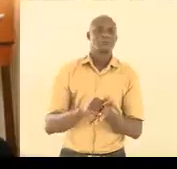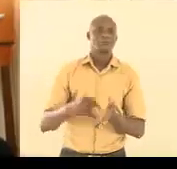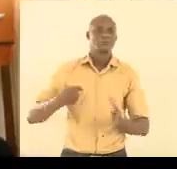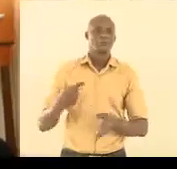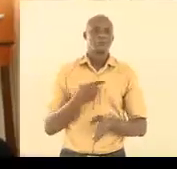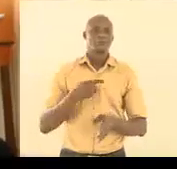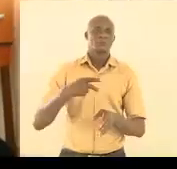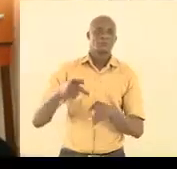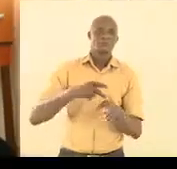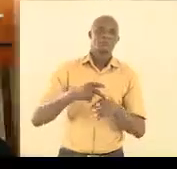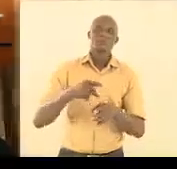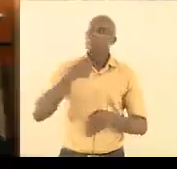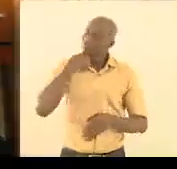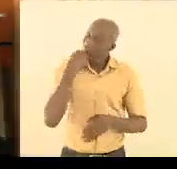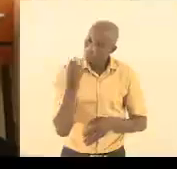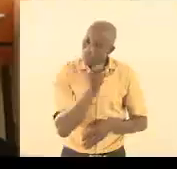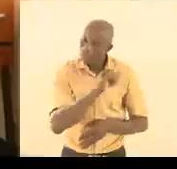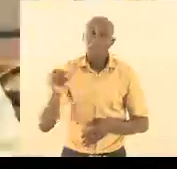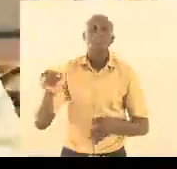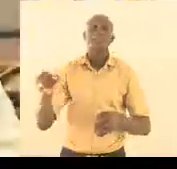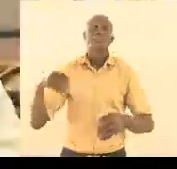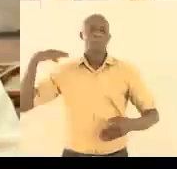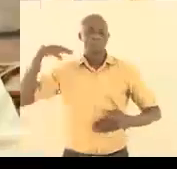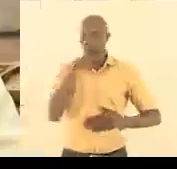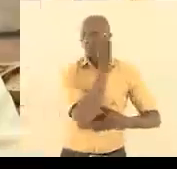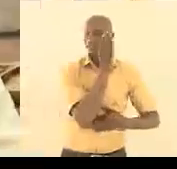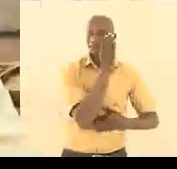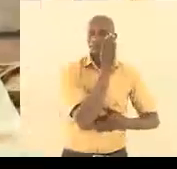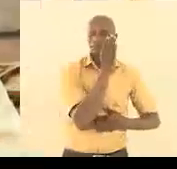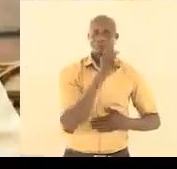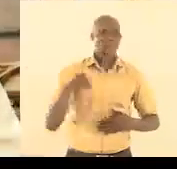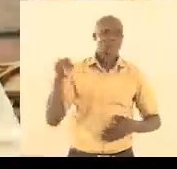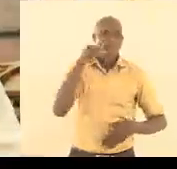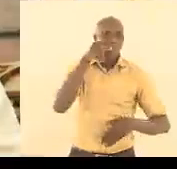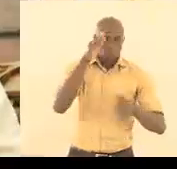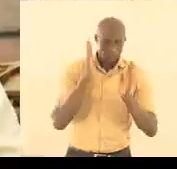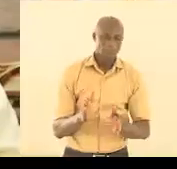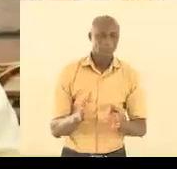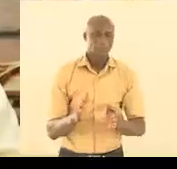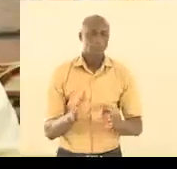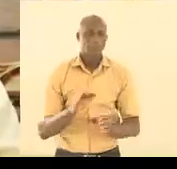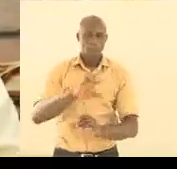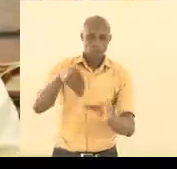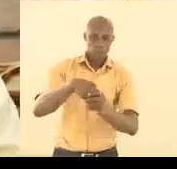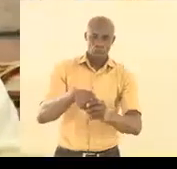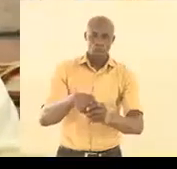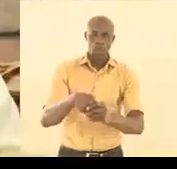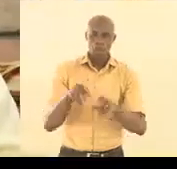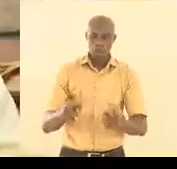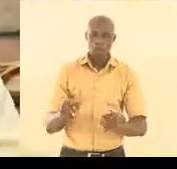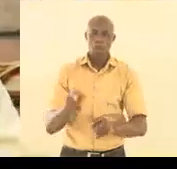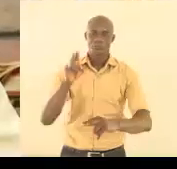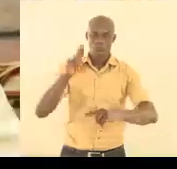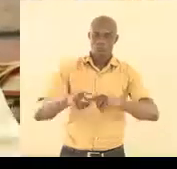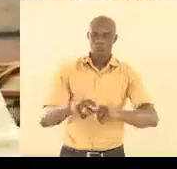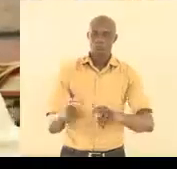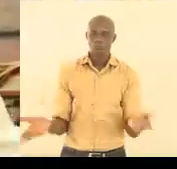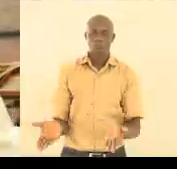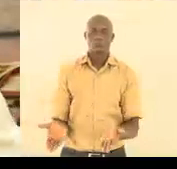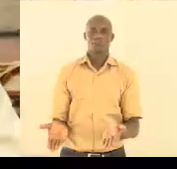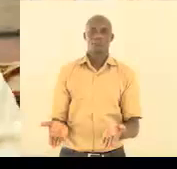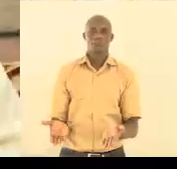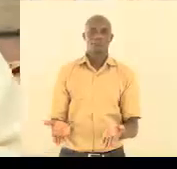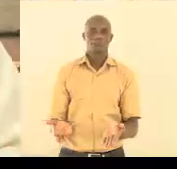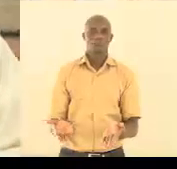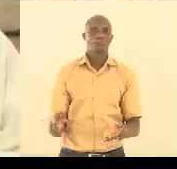we are practically telling lies that we know God. So Nigerians, including people sitting in front of you and behind you and on